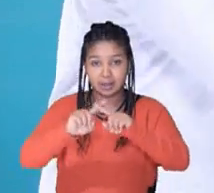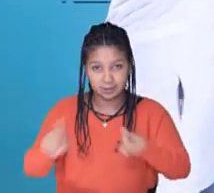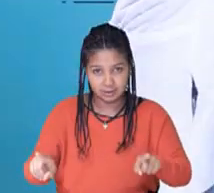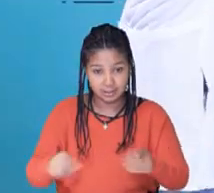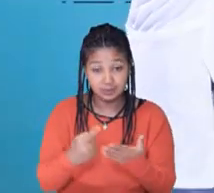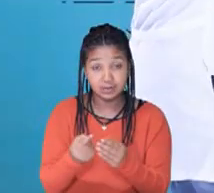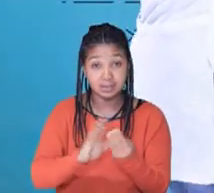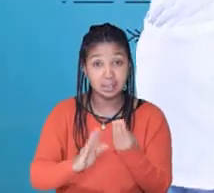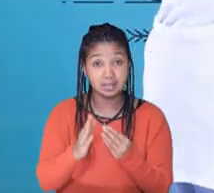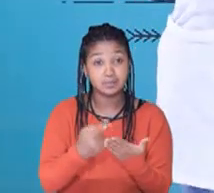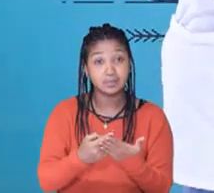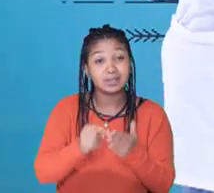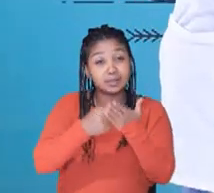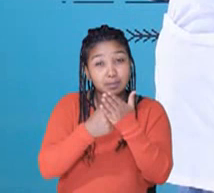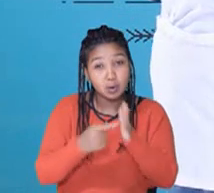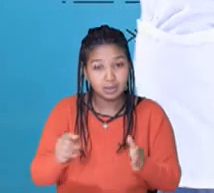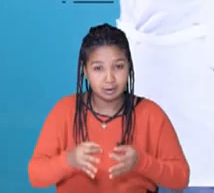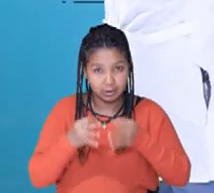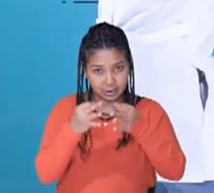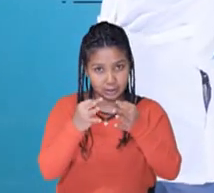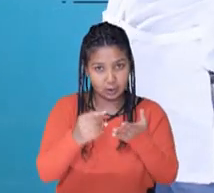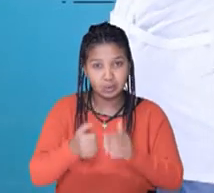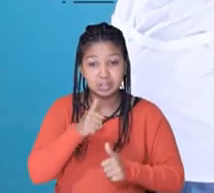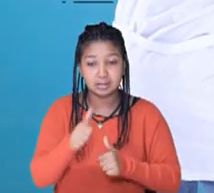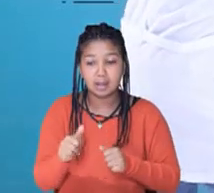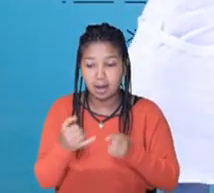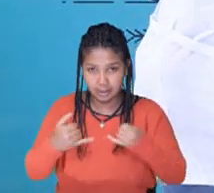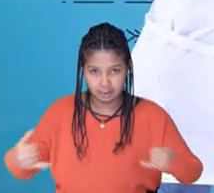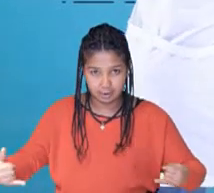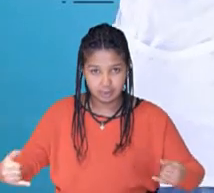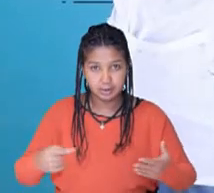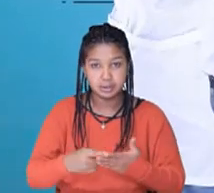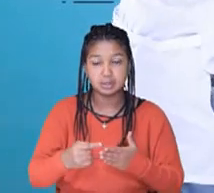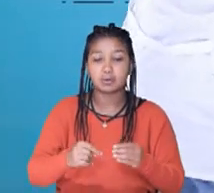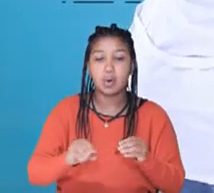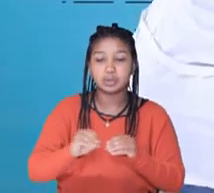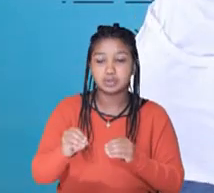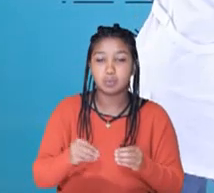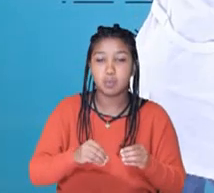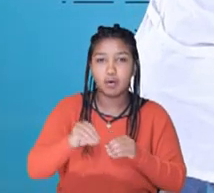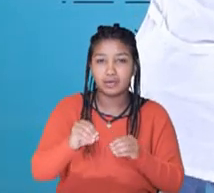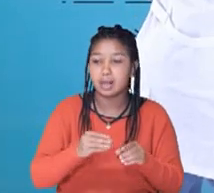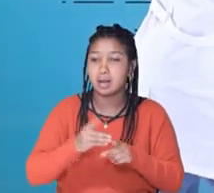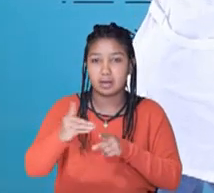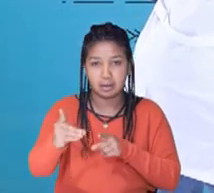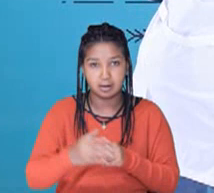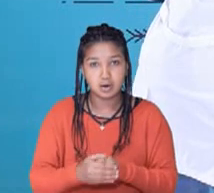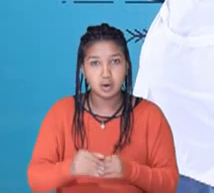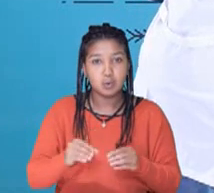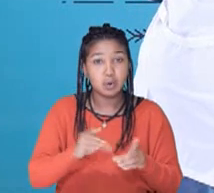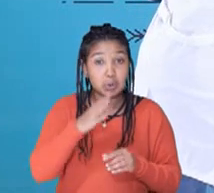difference. In this case, it's purely translational, which is a linear. This object is moving linearly. This object is moving linearly. We